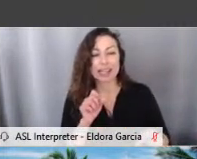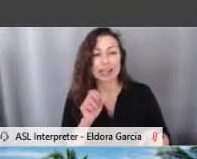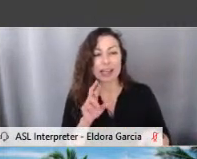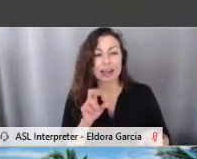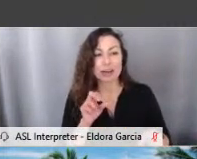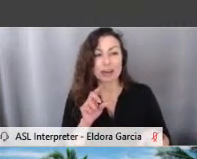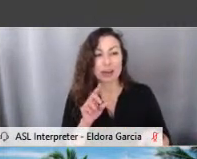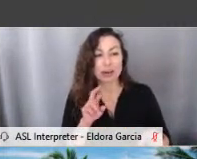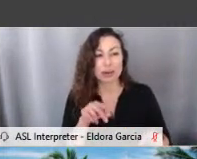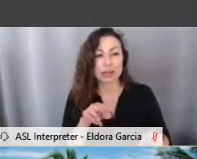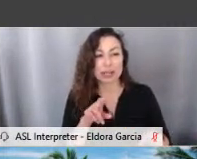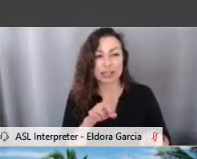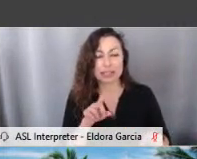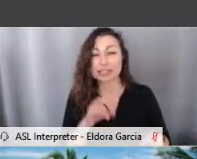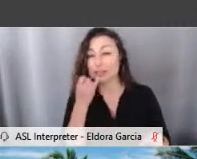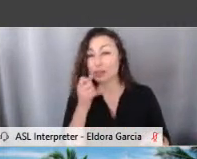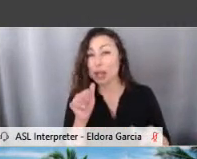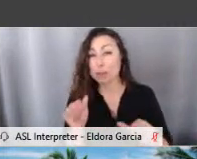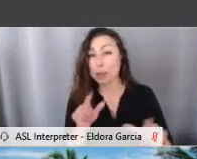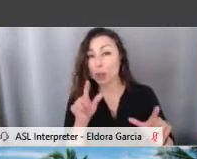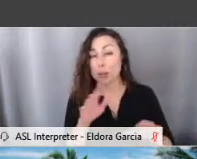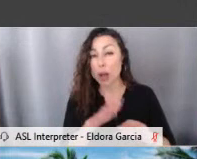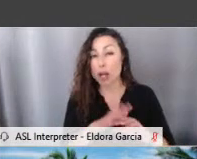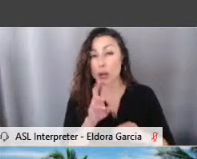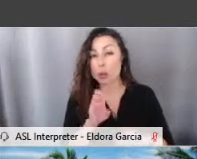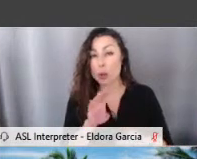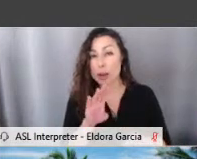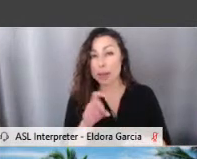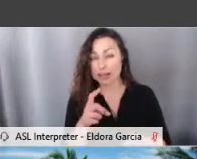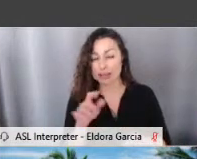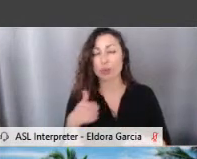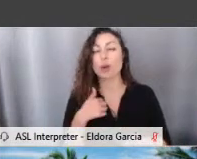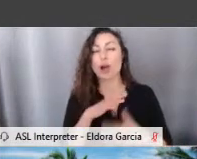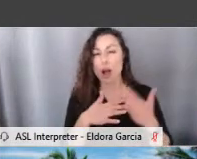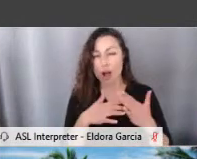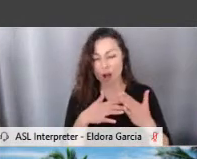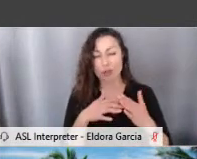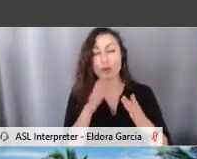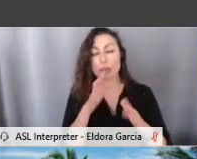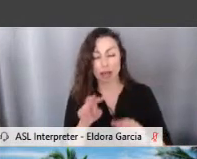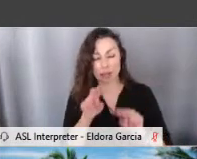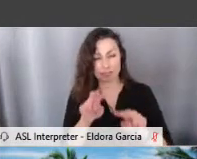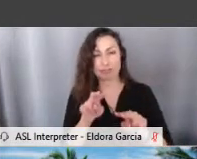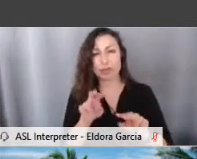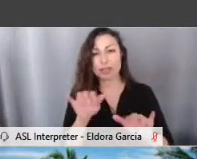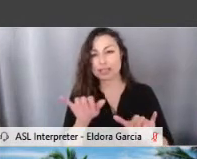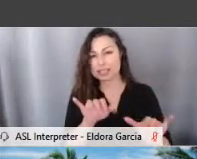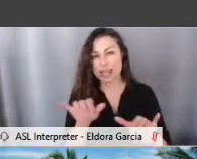So otherwise, okay, let me pull it up so we can all look at the same numbers.